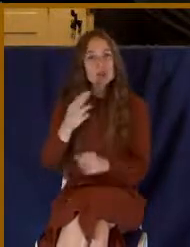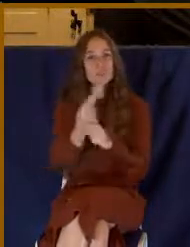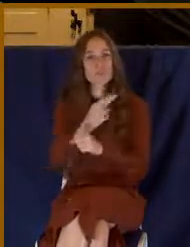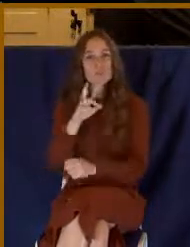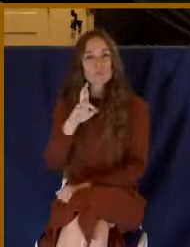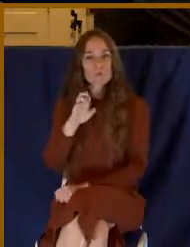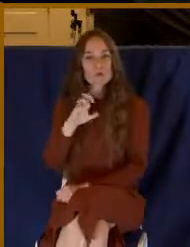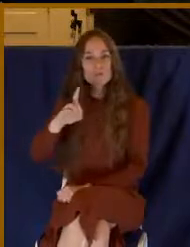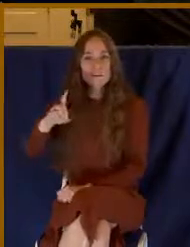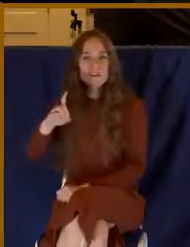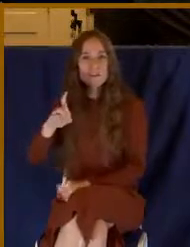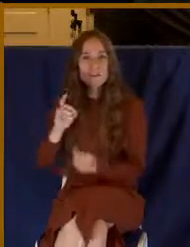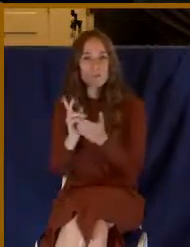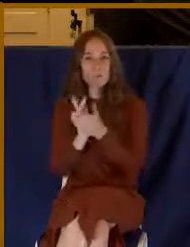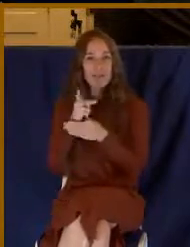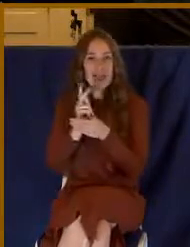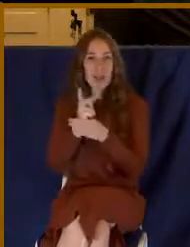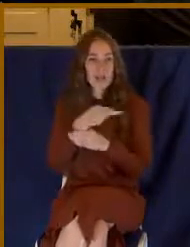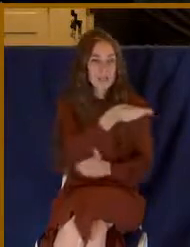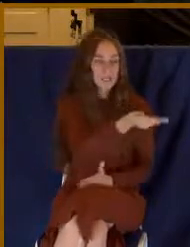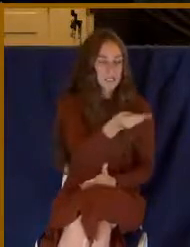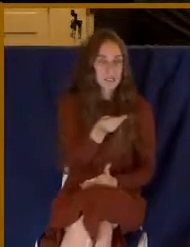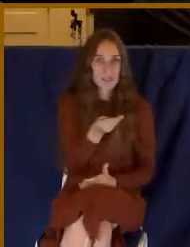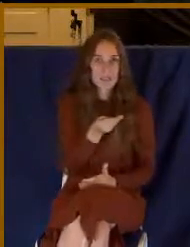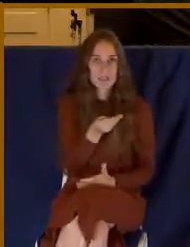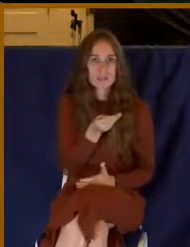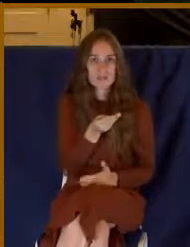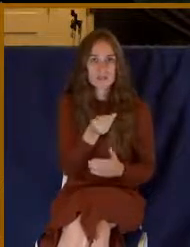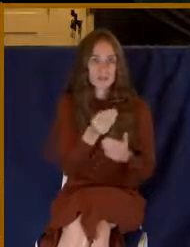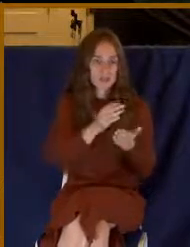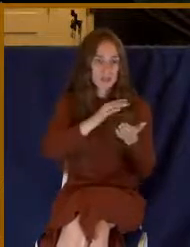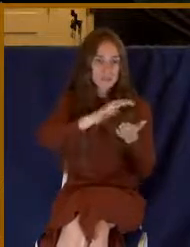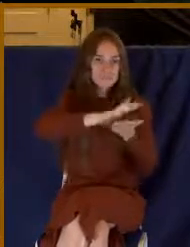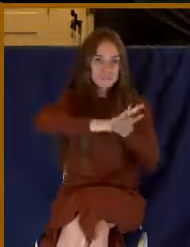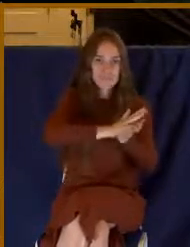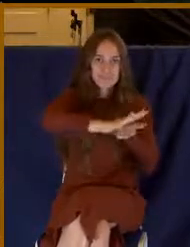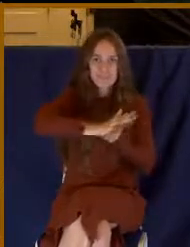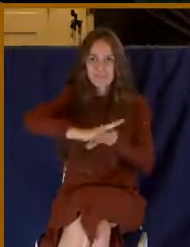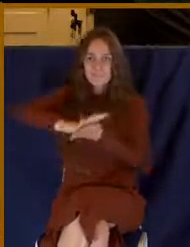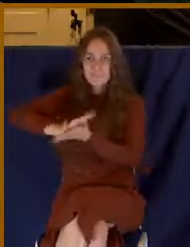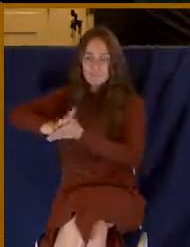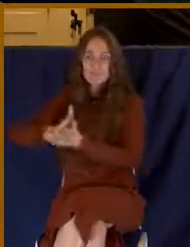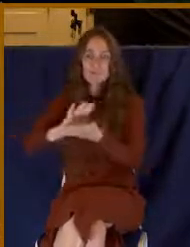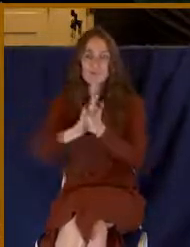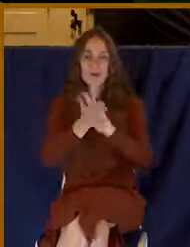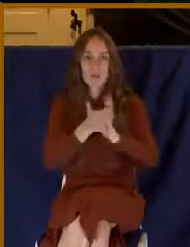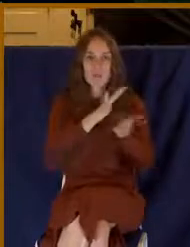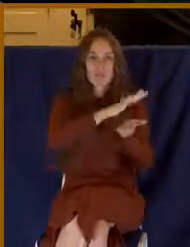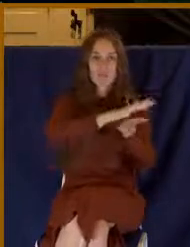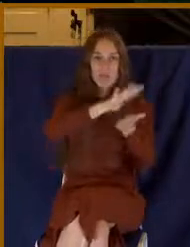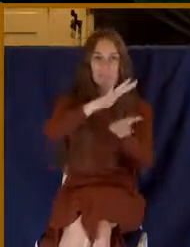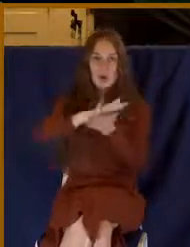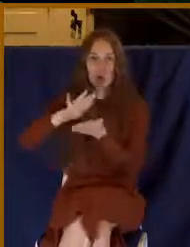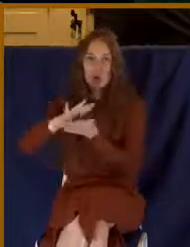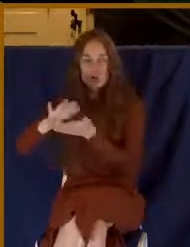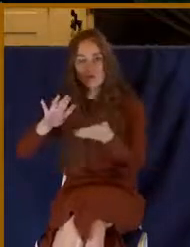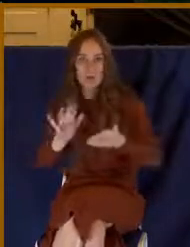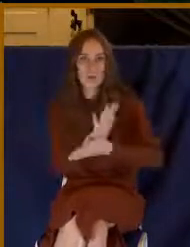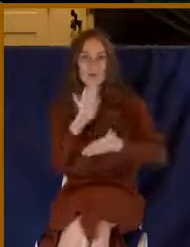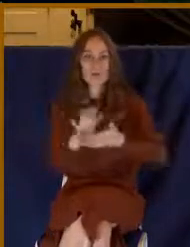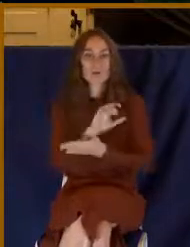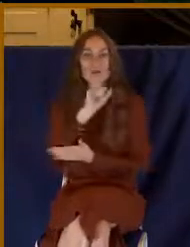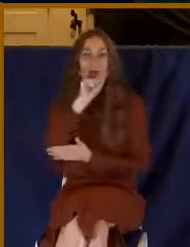papyrus paper. They would take strips of it and lay it next to each other, you know, and they would come up with this ancient paper. And that's what they would write on, and it was kind of